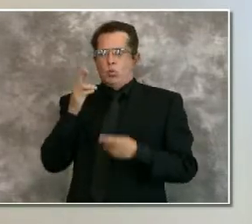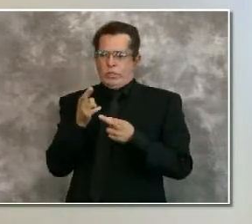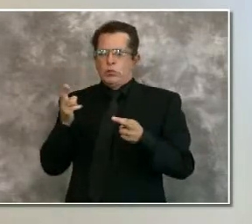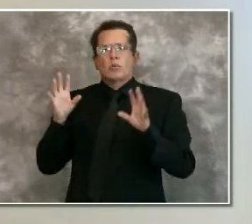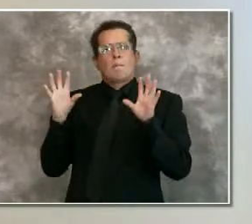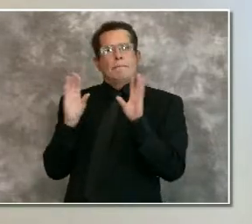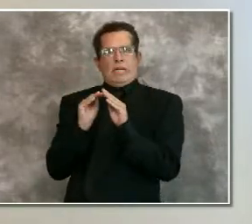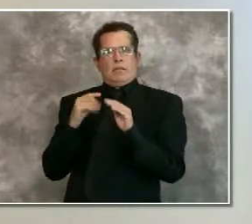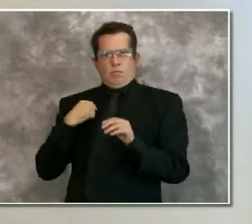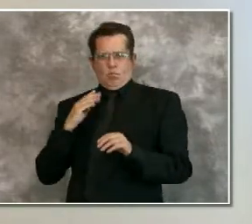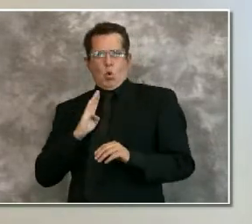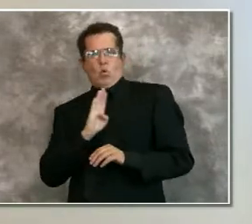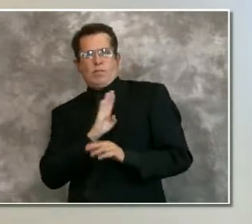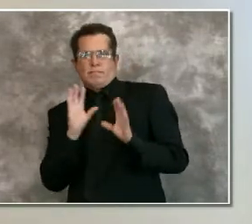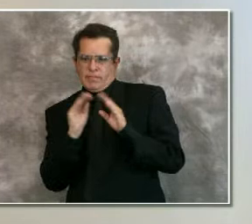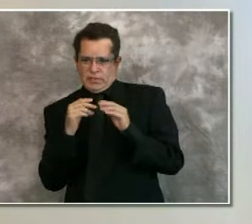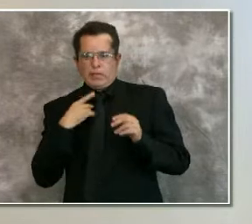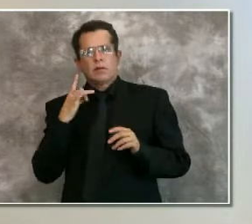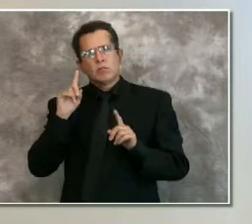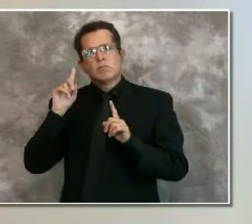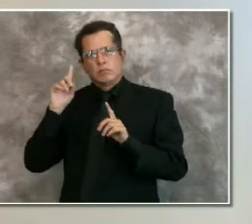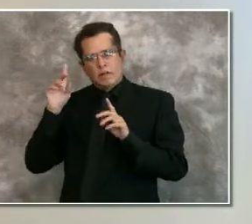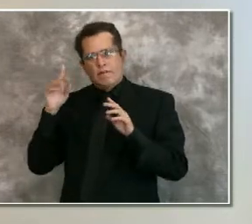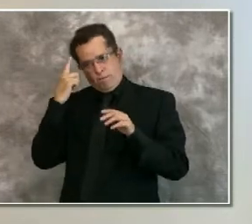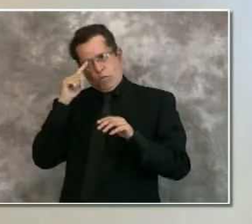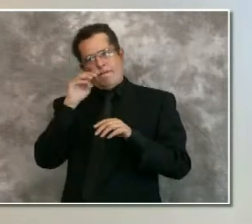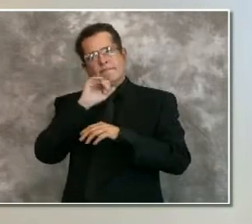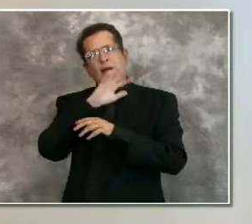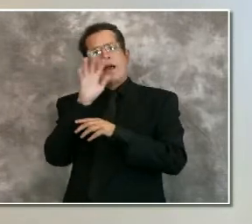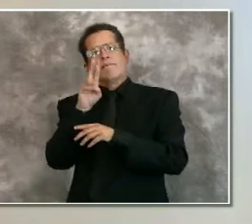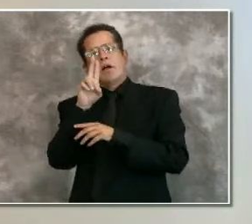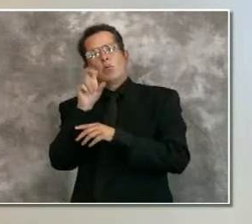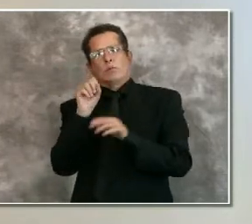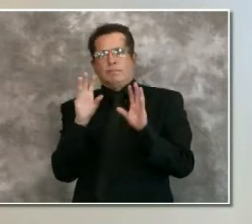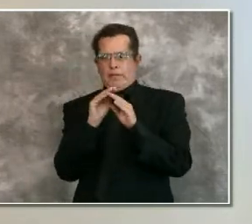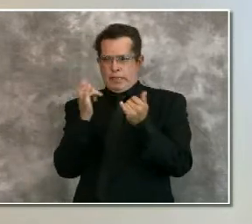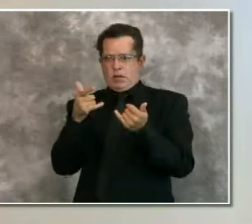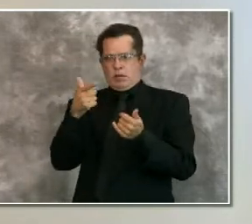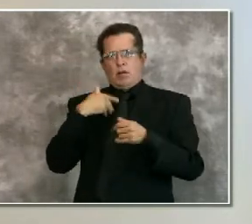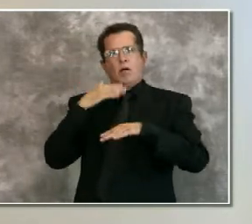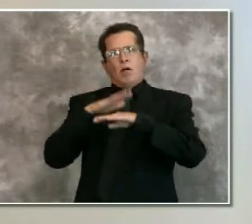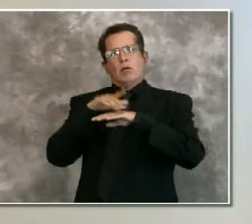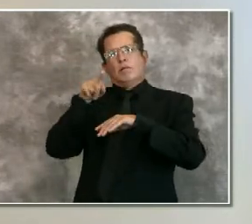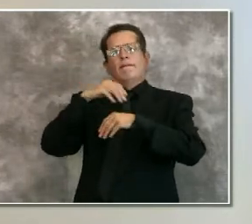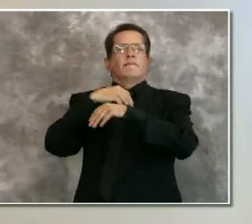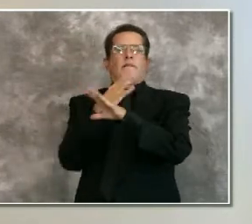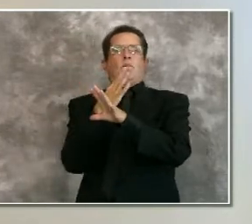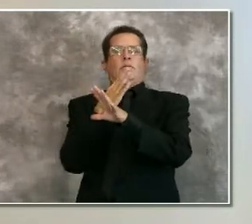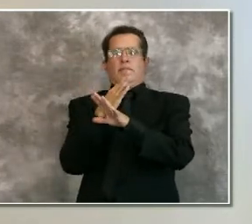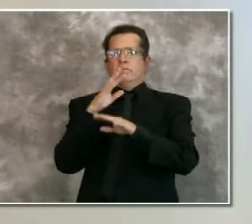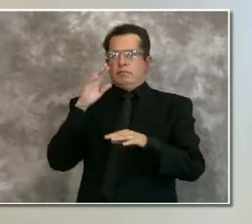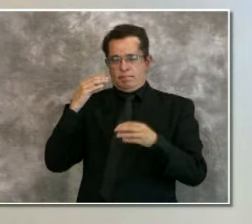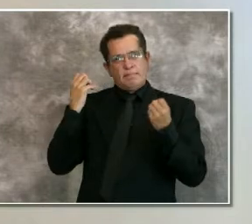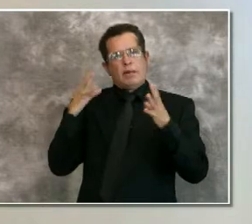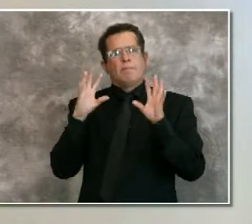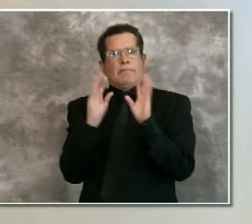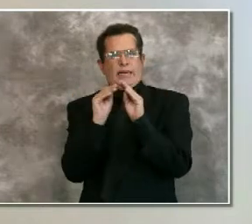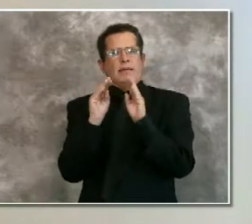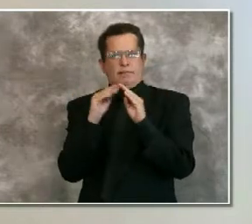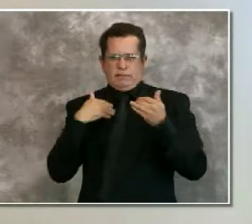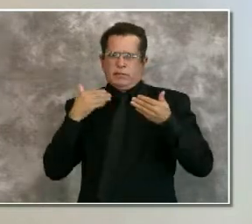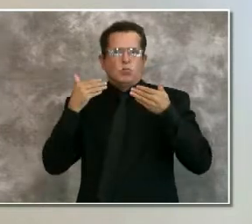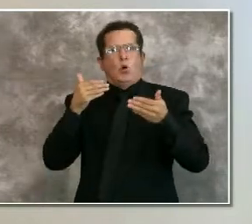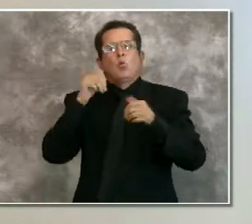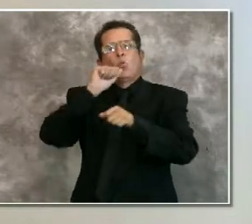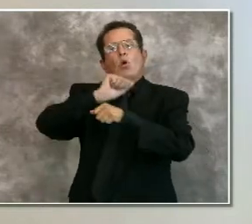workforce partnership meeting, numerous meetings around coronavirus. Here today, I'm joining our press conference. We've been in meetings all day surrounding the actions we're taking